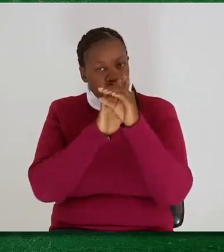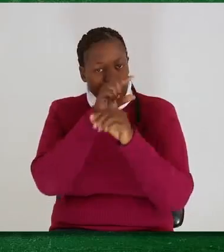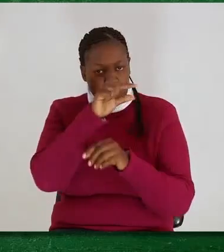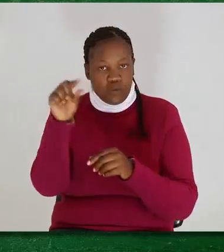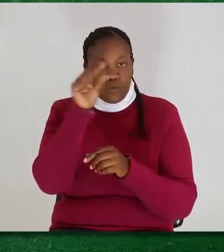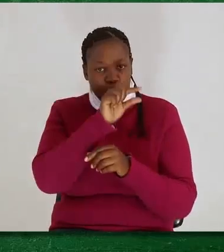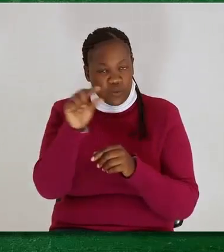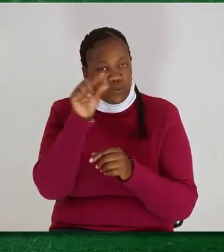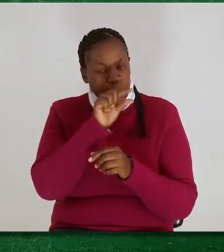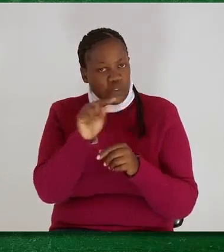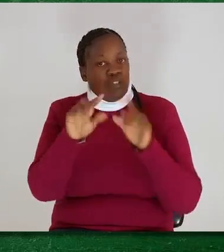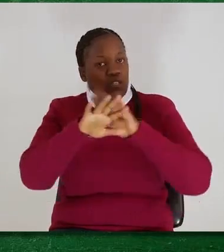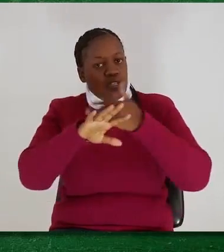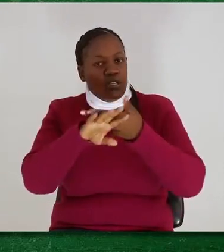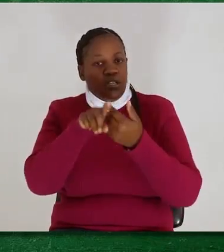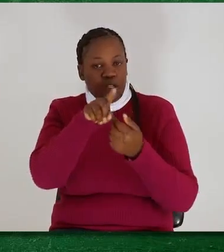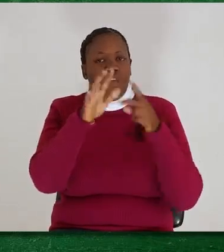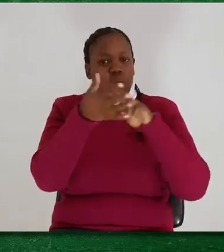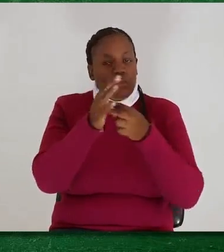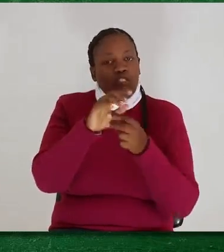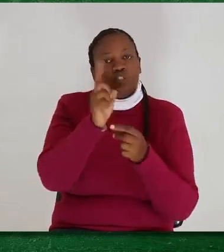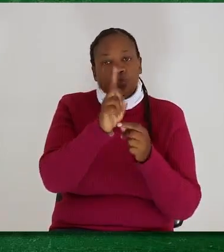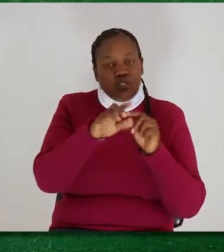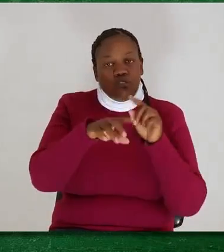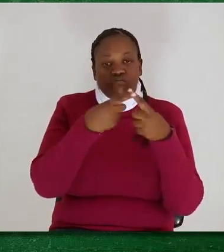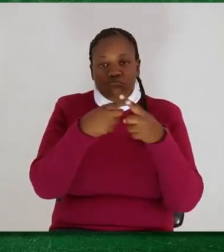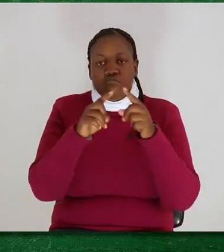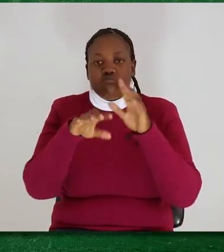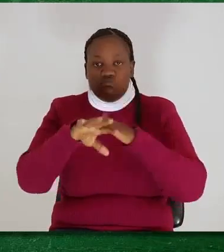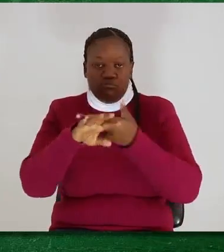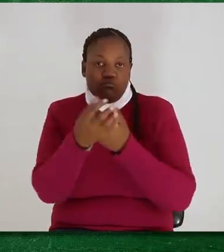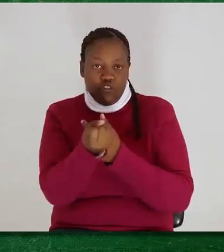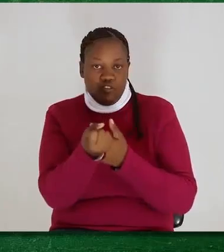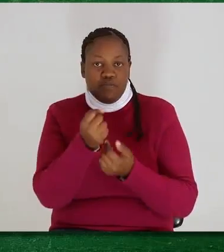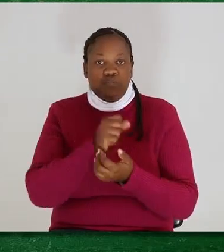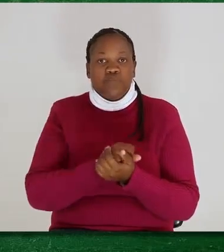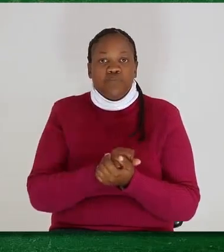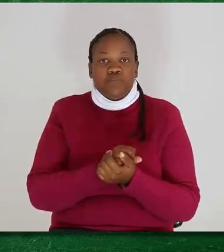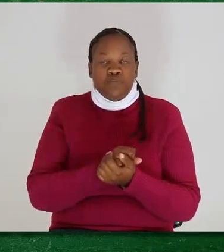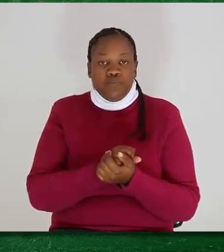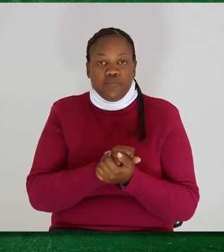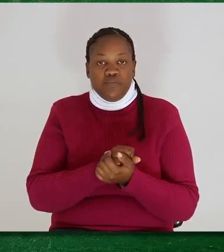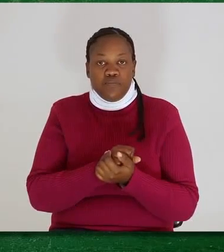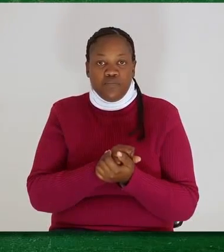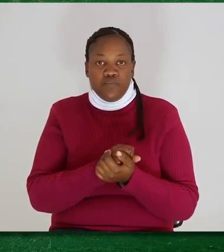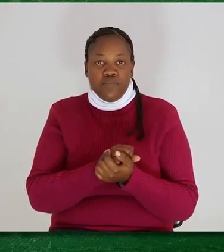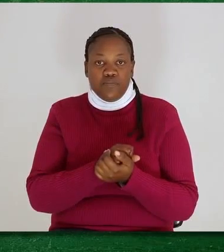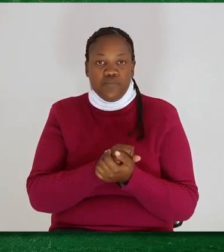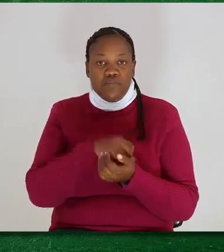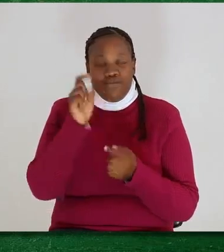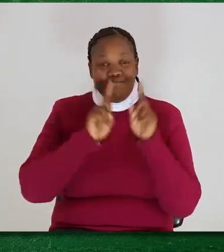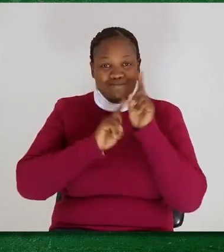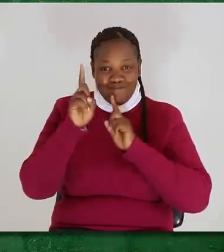Okay. For example, you snore louder than a freight train. You could have knocked me over with a